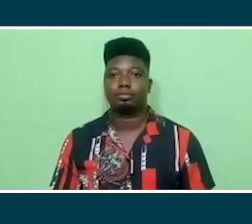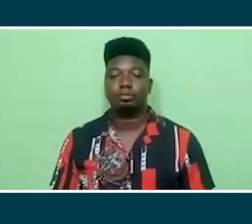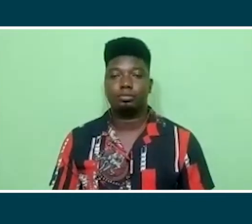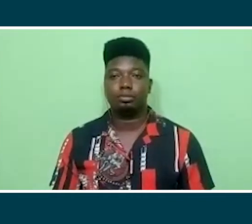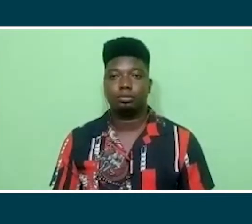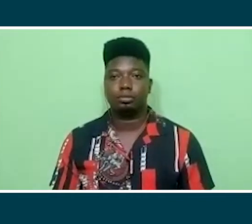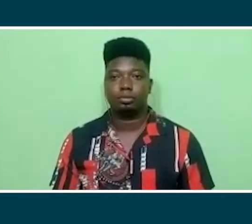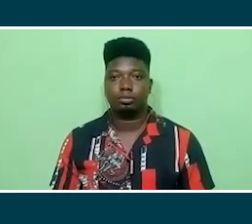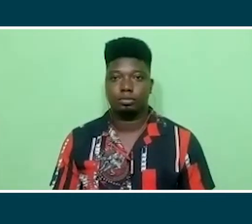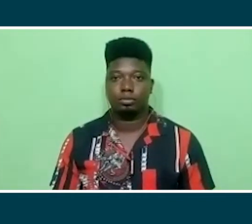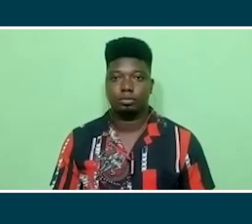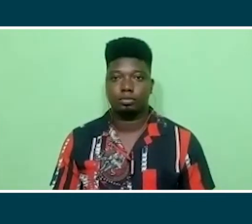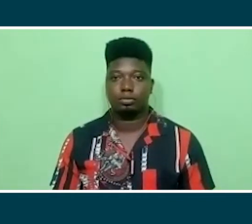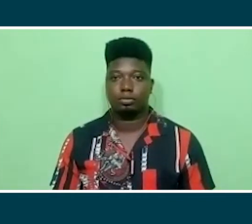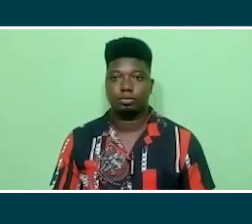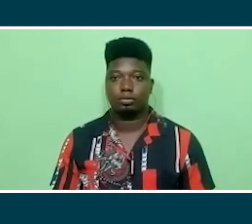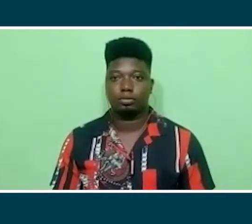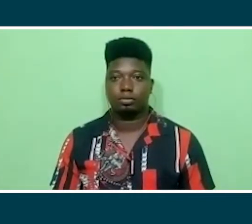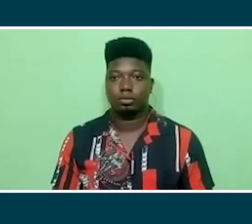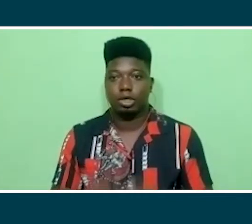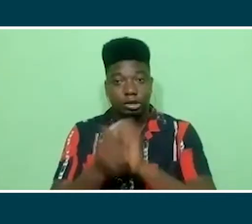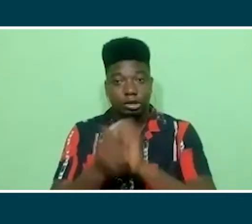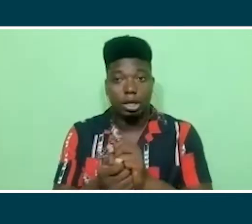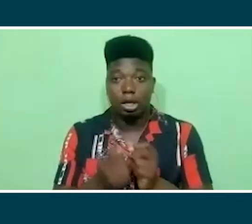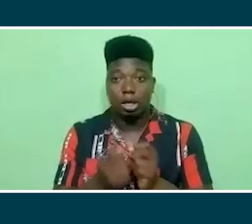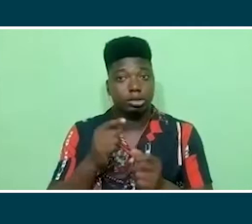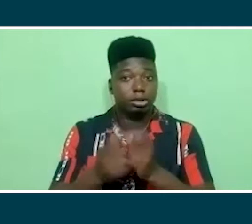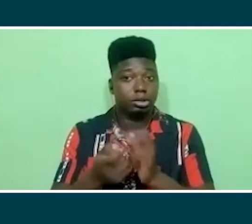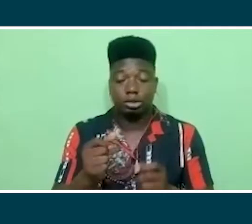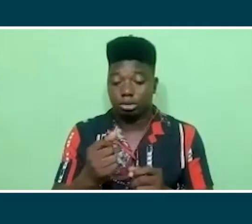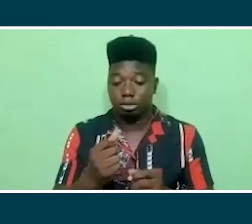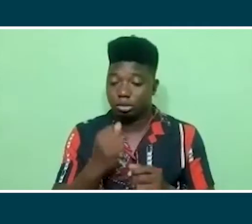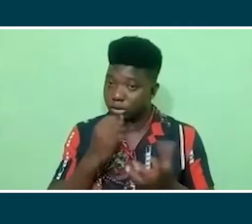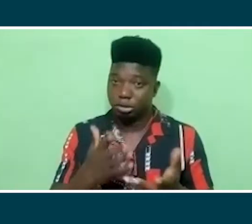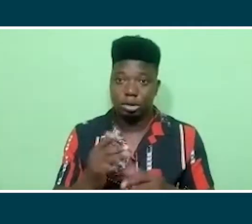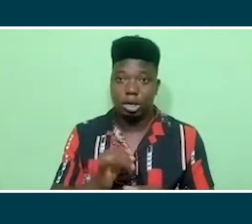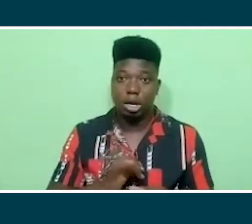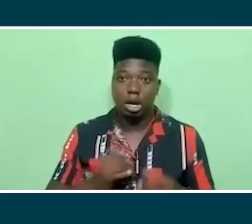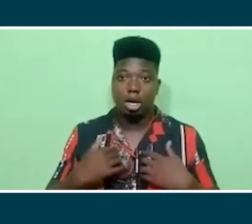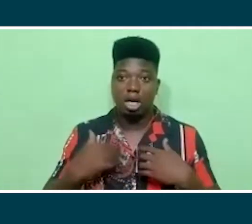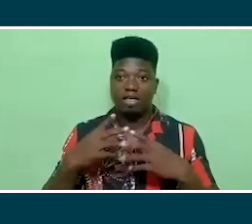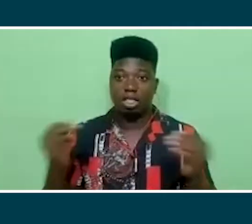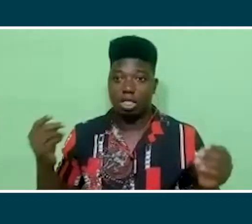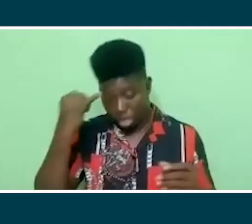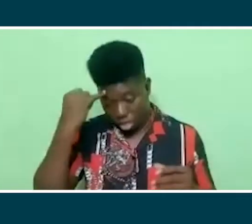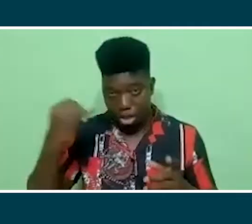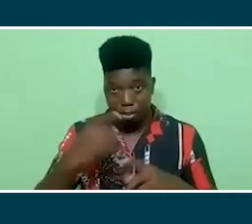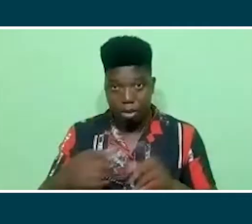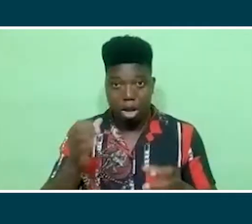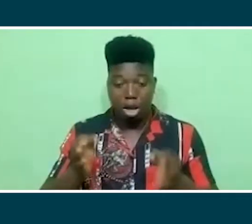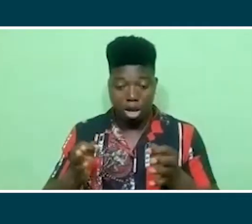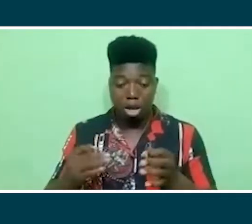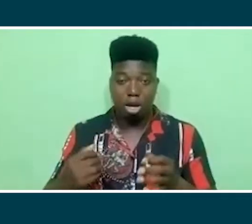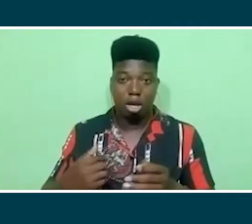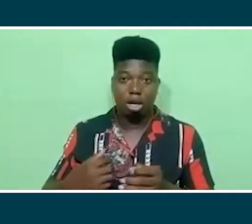changed anything? I have no idea. But if I do that most times in perpetuity throughout